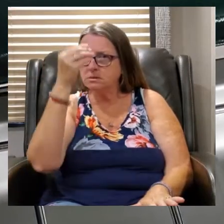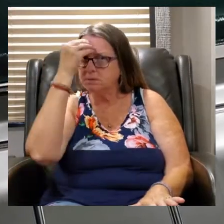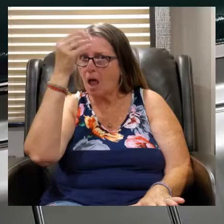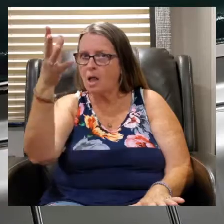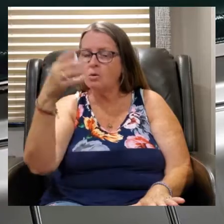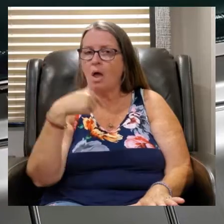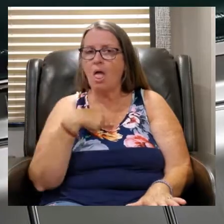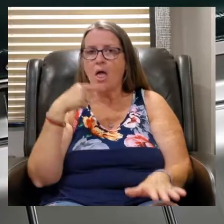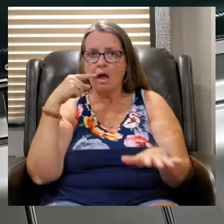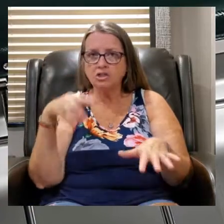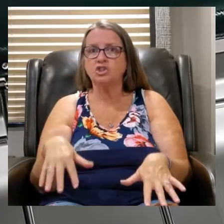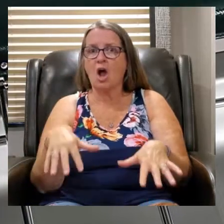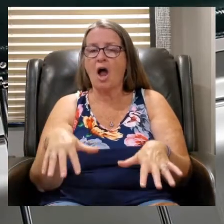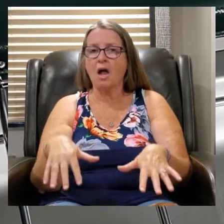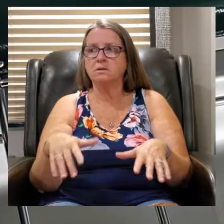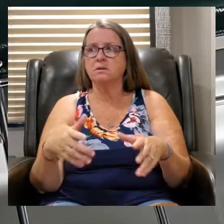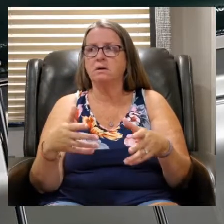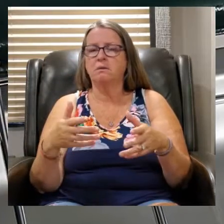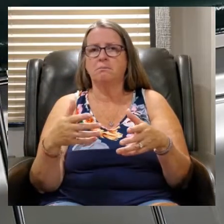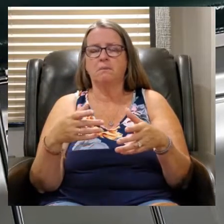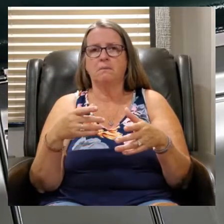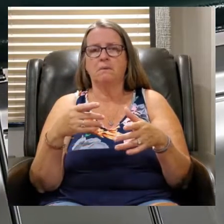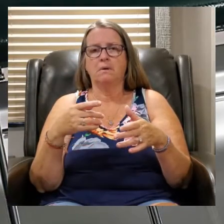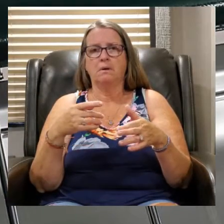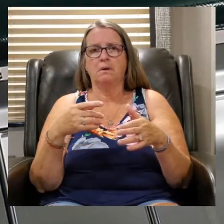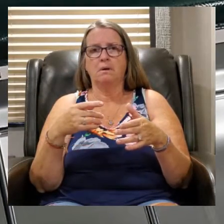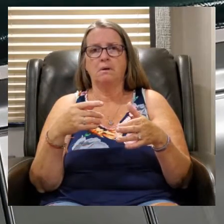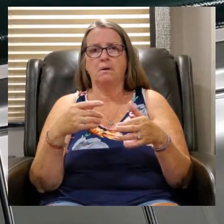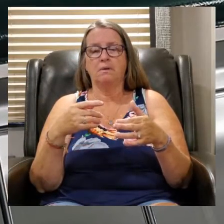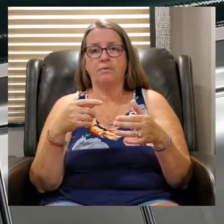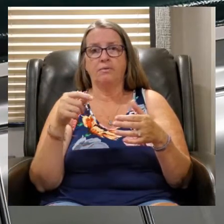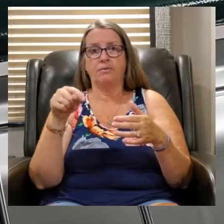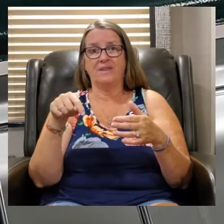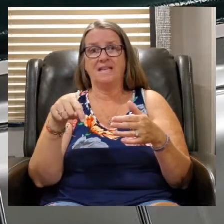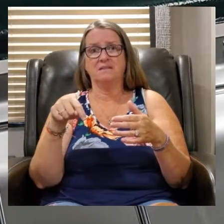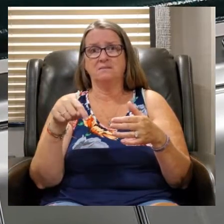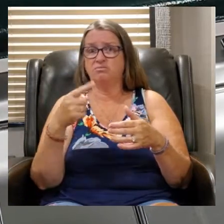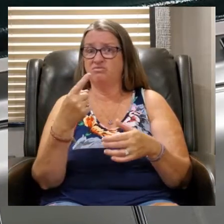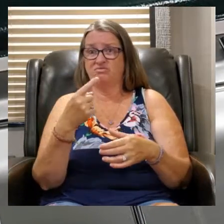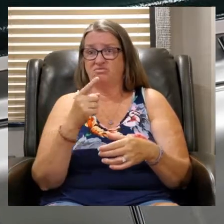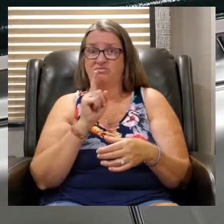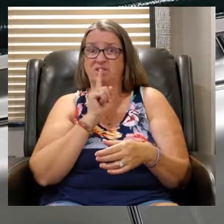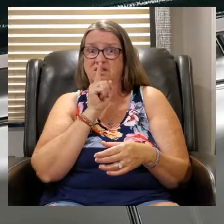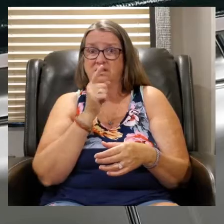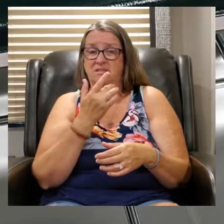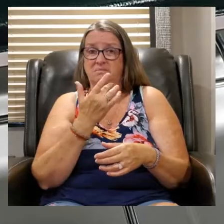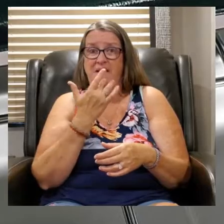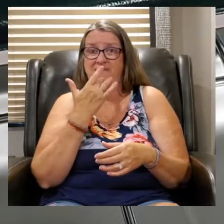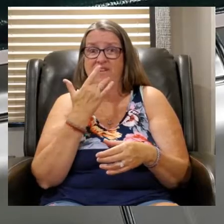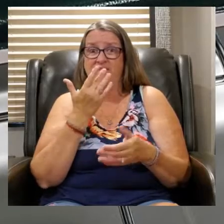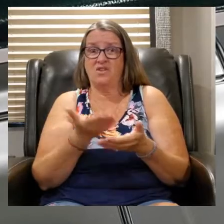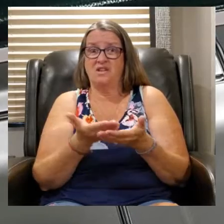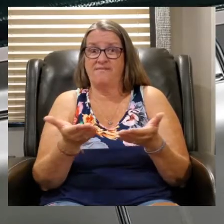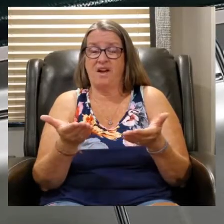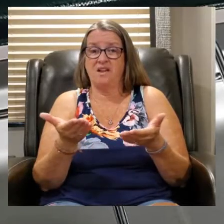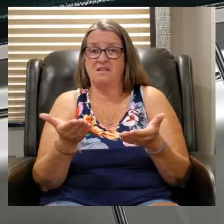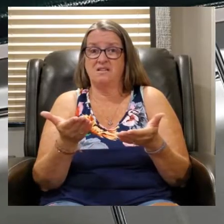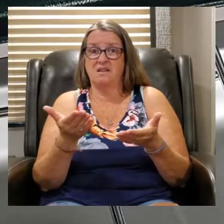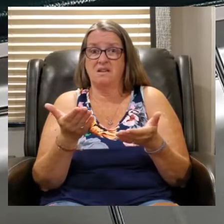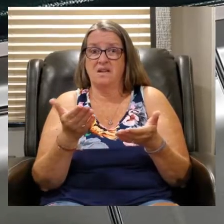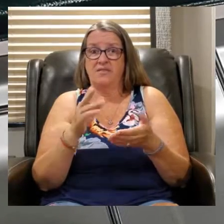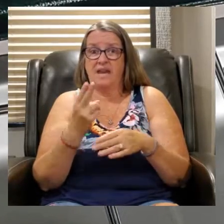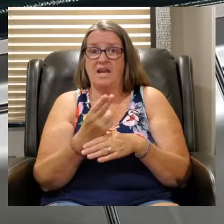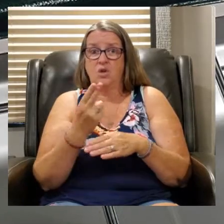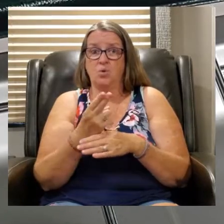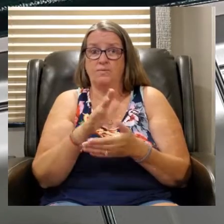you, I was shocked that this is my favorite device